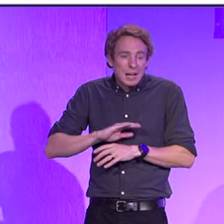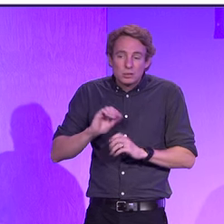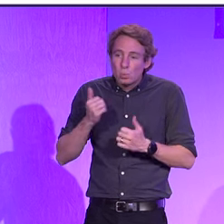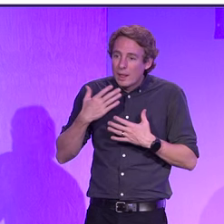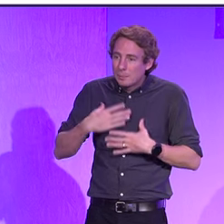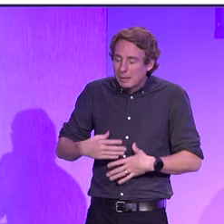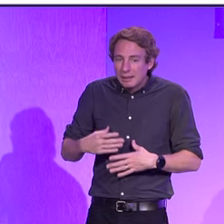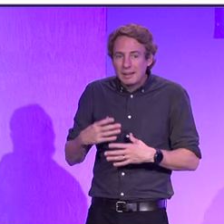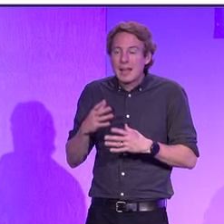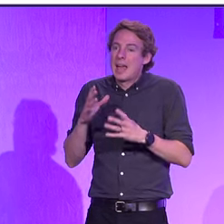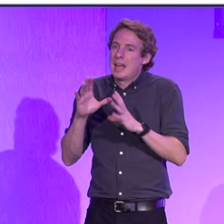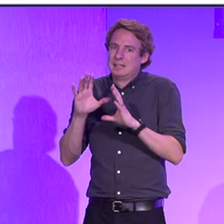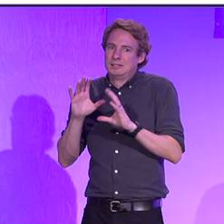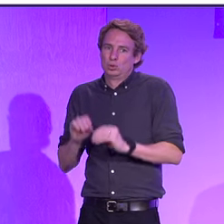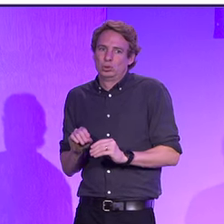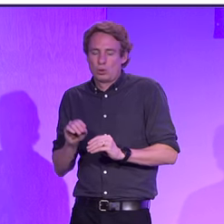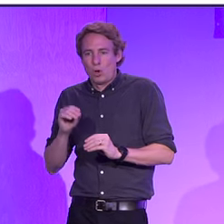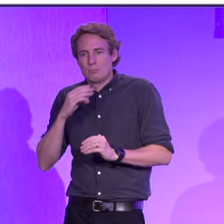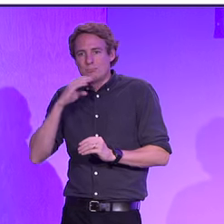overall well-being and preventing burnout. So